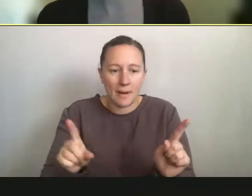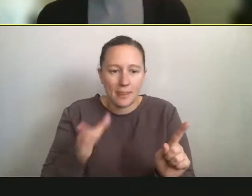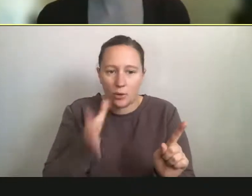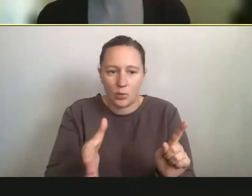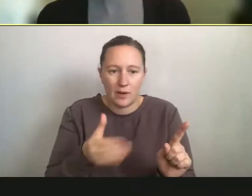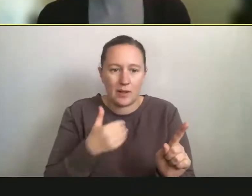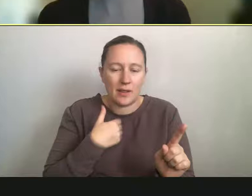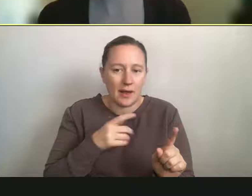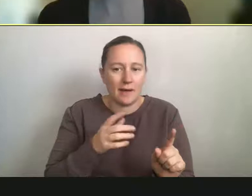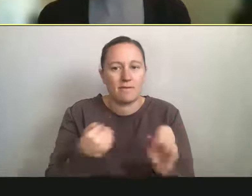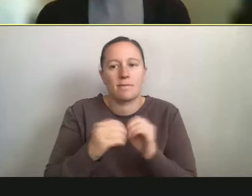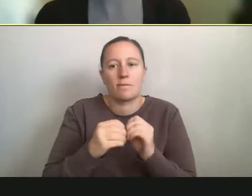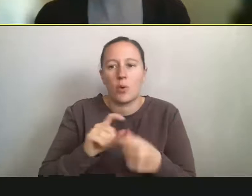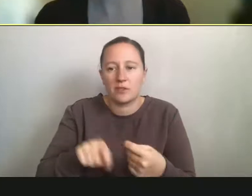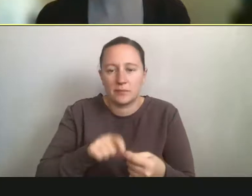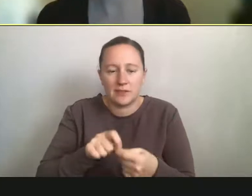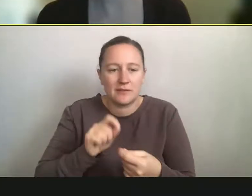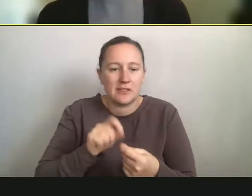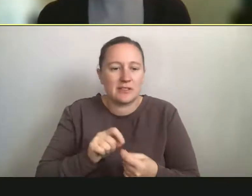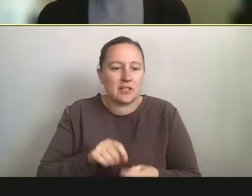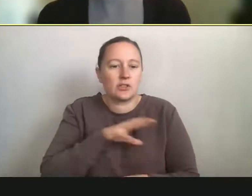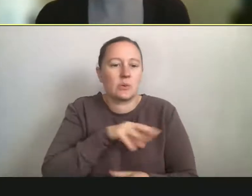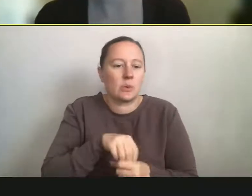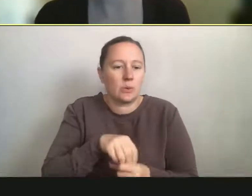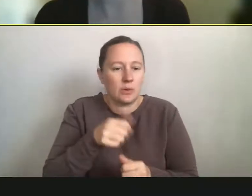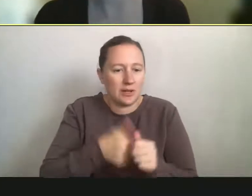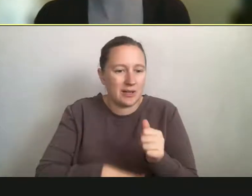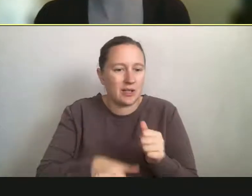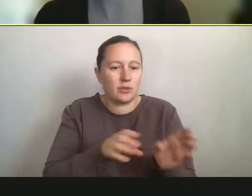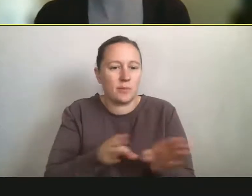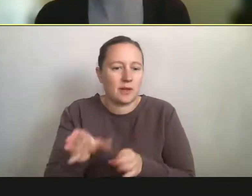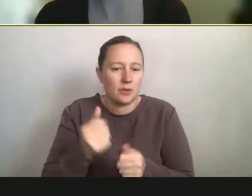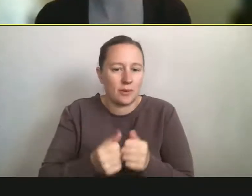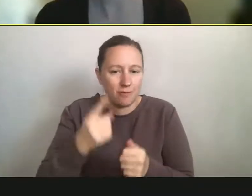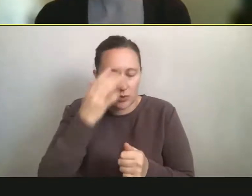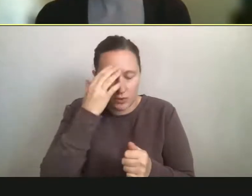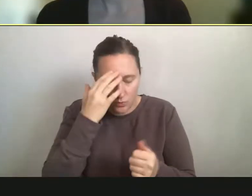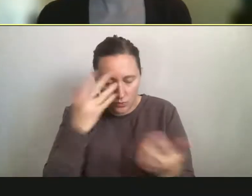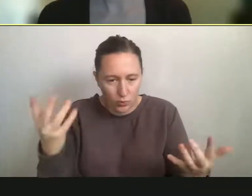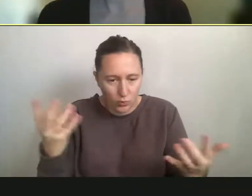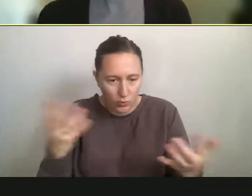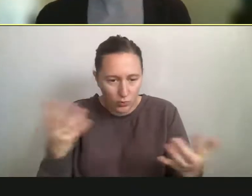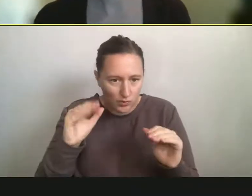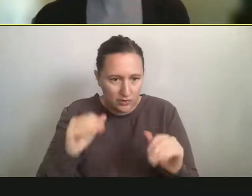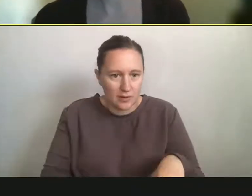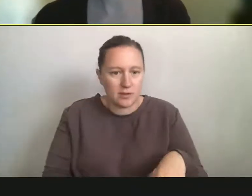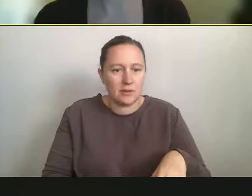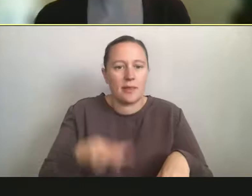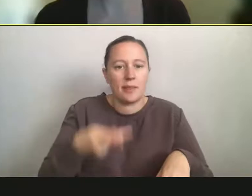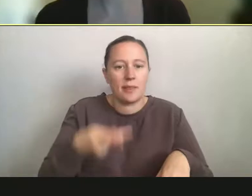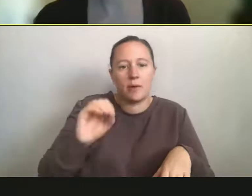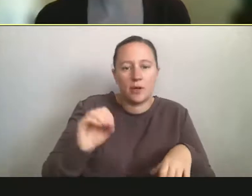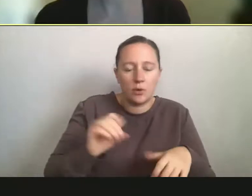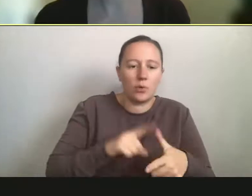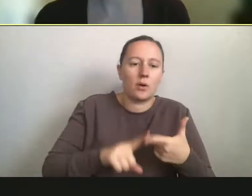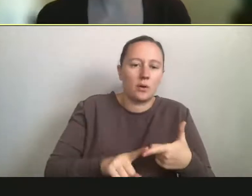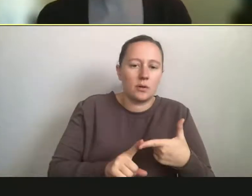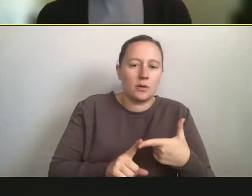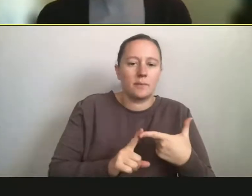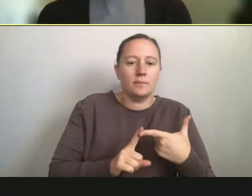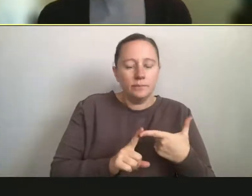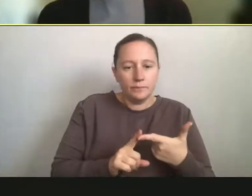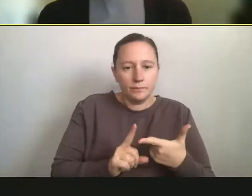well thought out details in the plan so everyone knows what to expect. And then the PO and